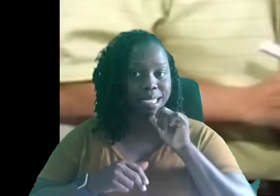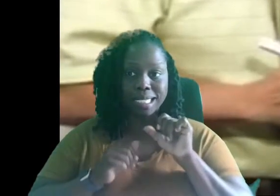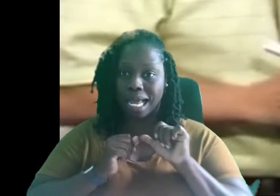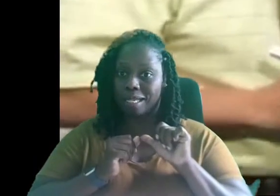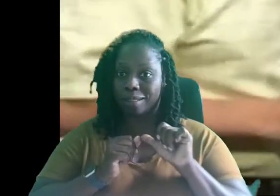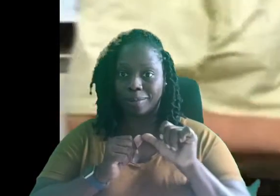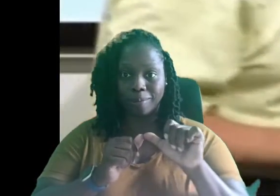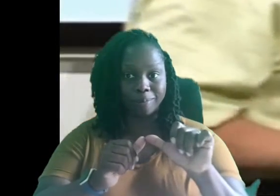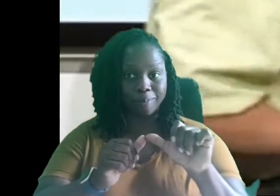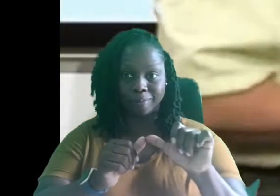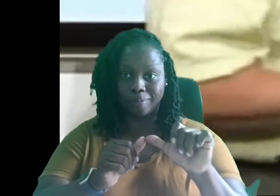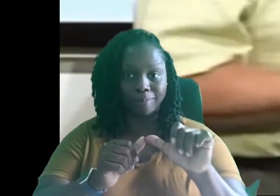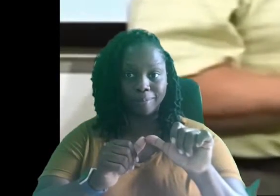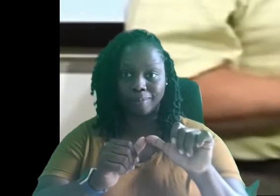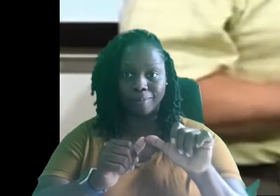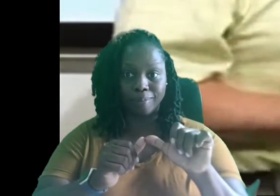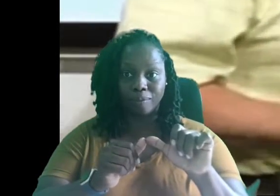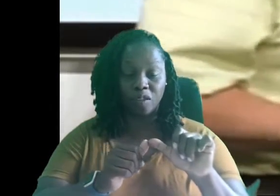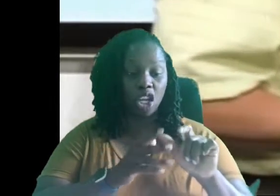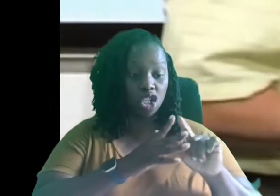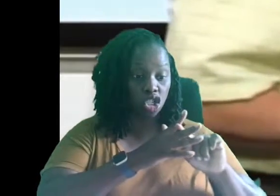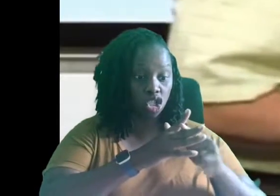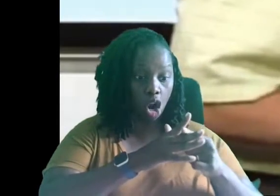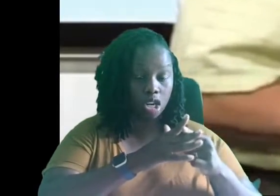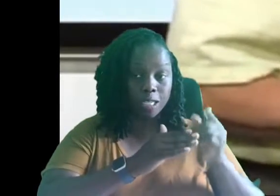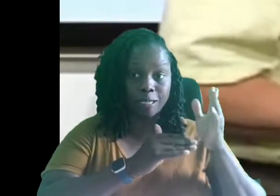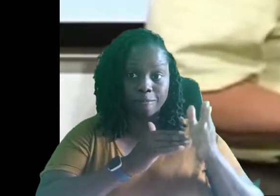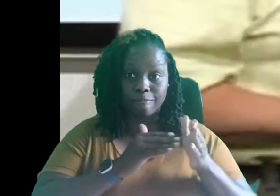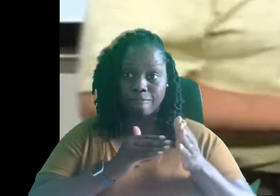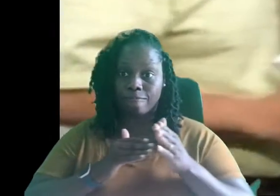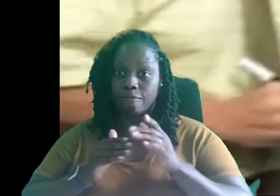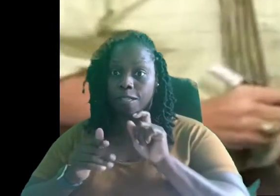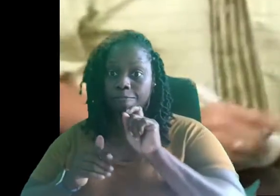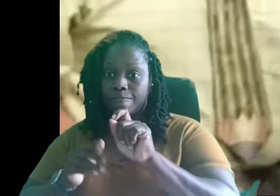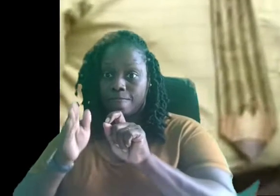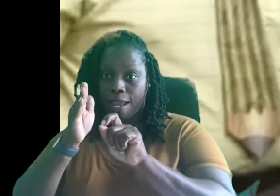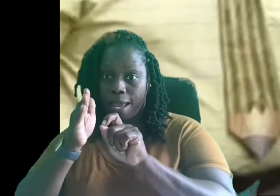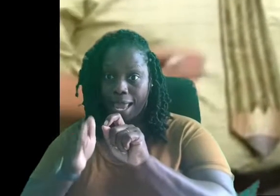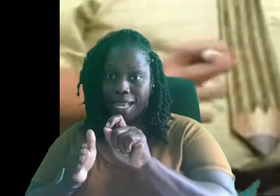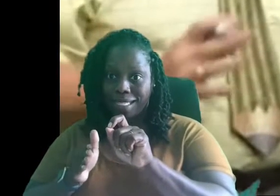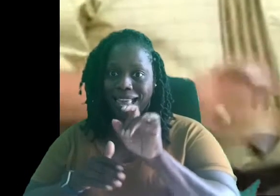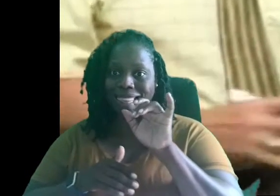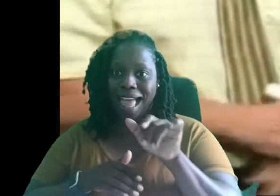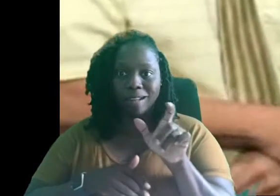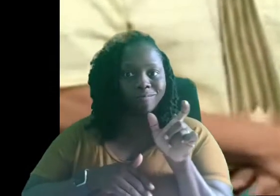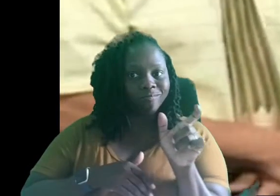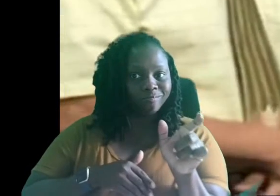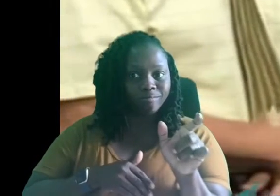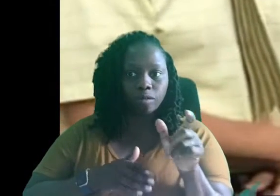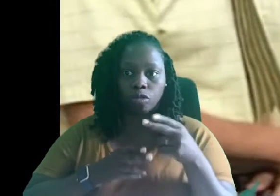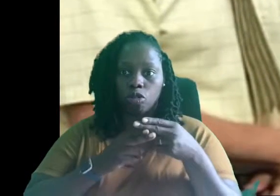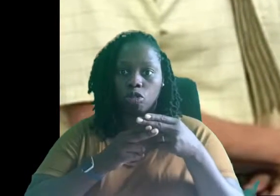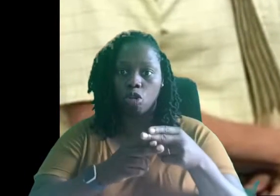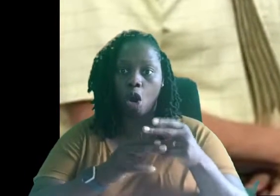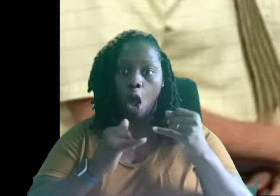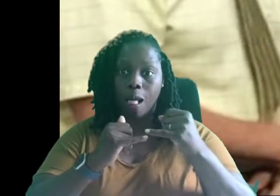point. Okay? It doesn't keep on going. It starts and ends, and that's what we call a line